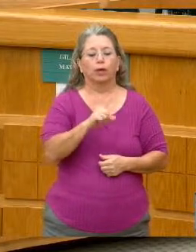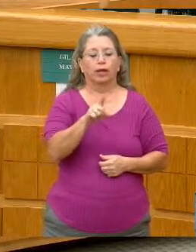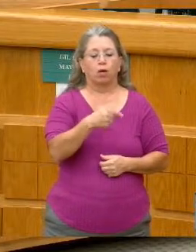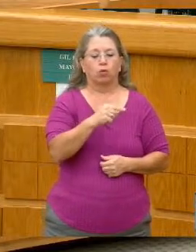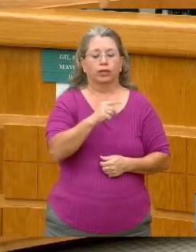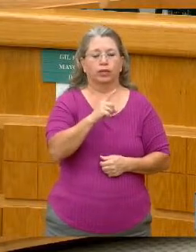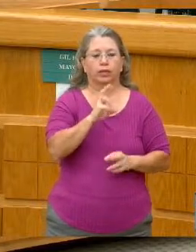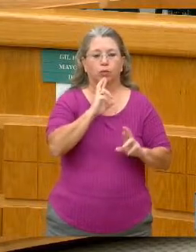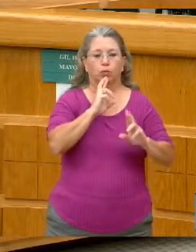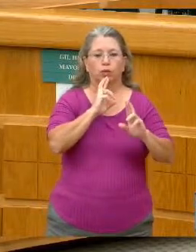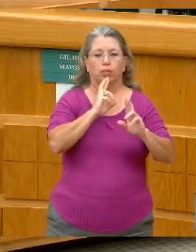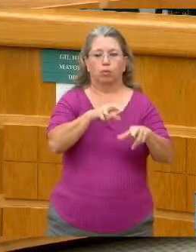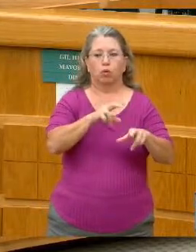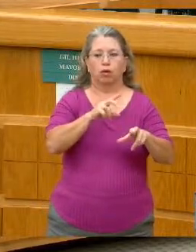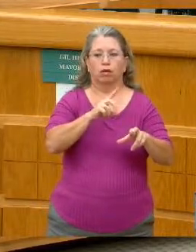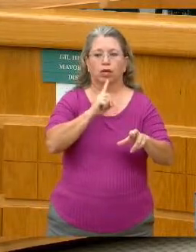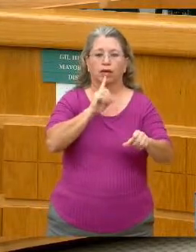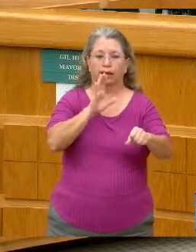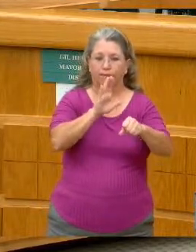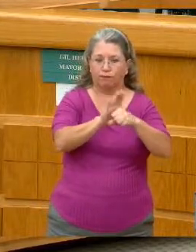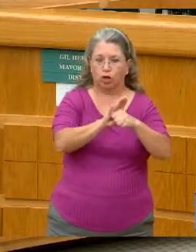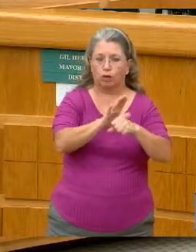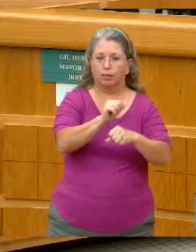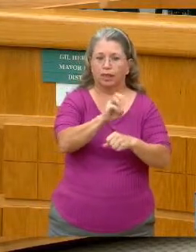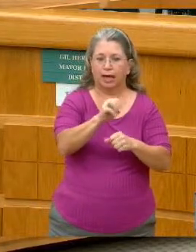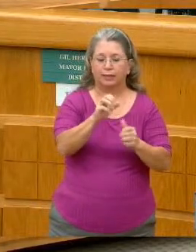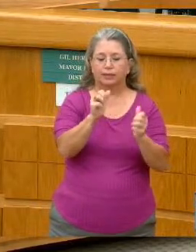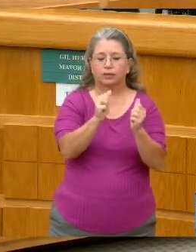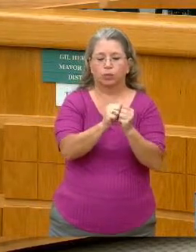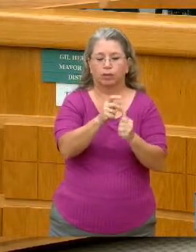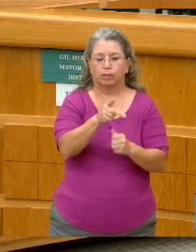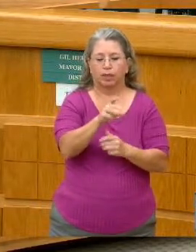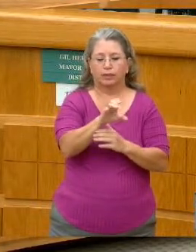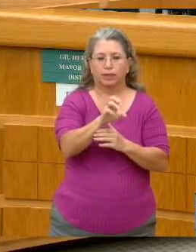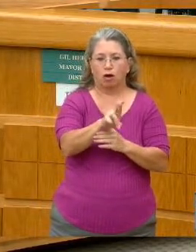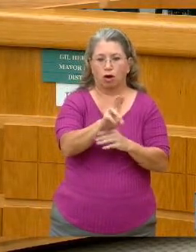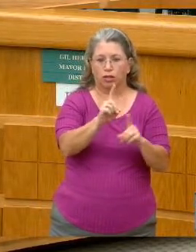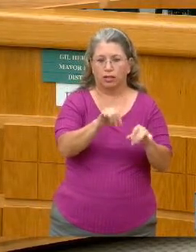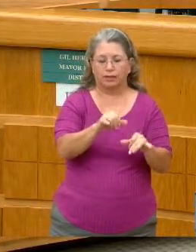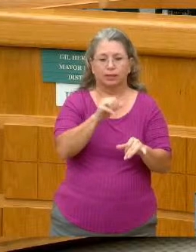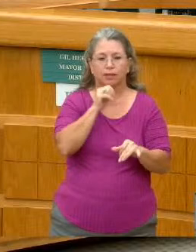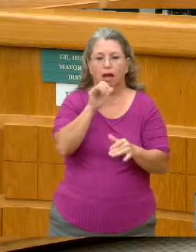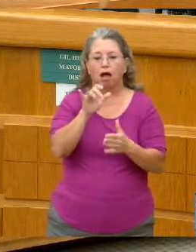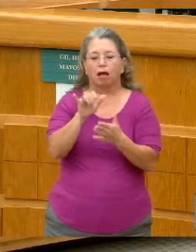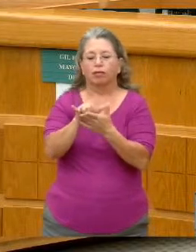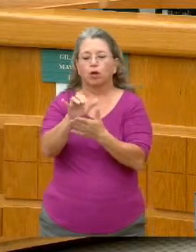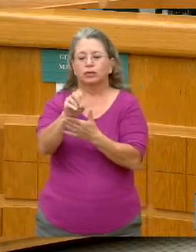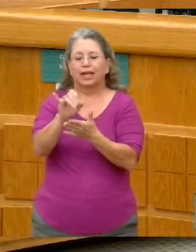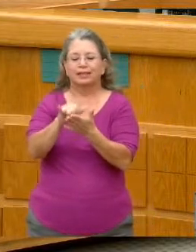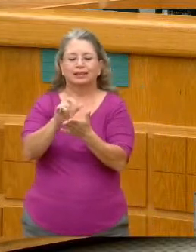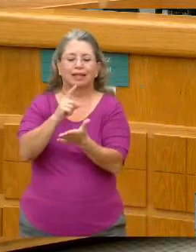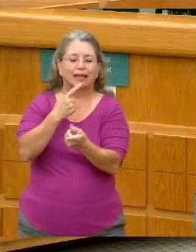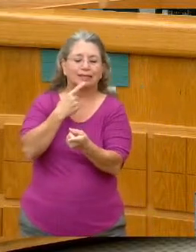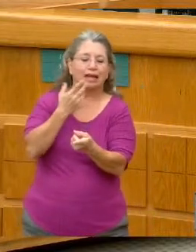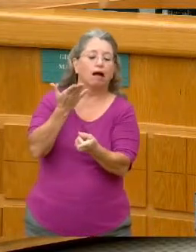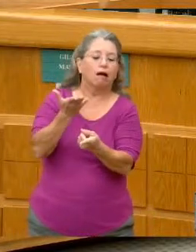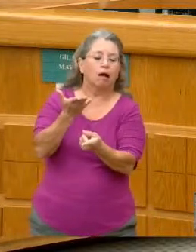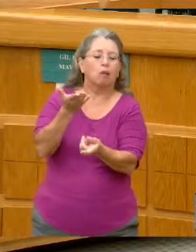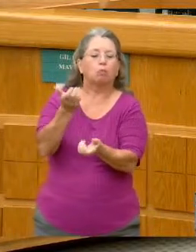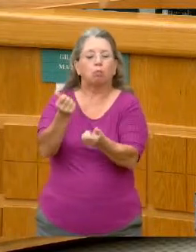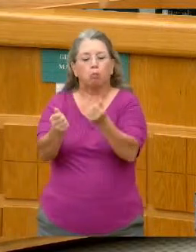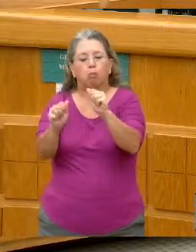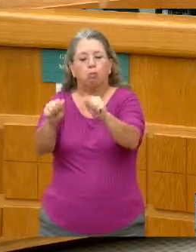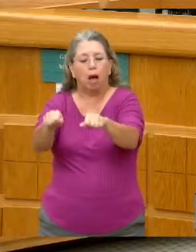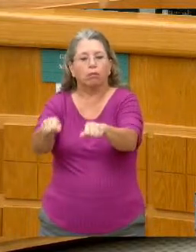PCR test, not probable cases. The reason why we do that on the task force is to compare ourselves to other places in the